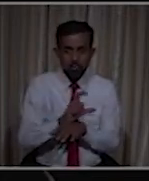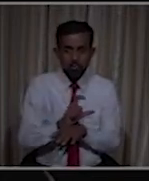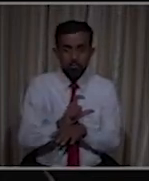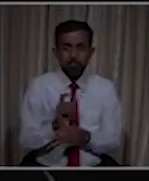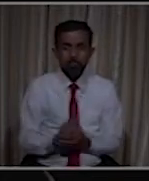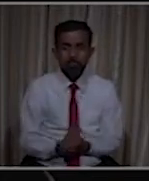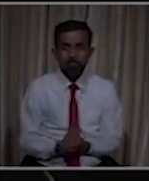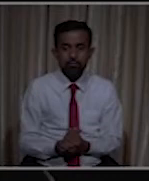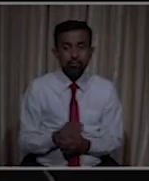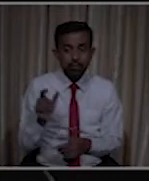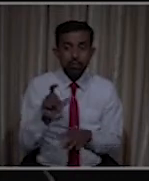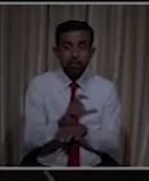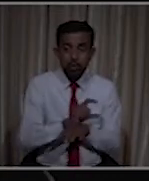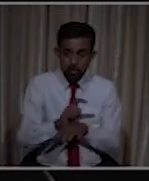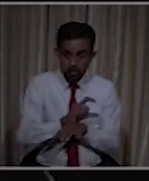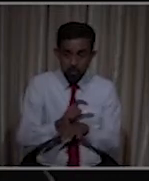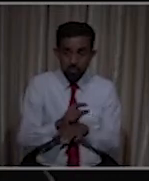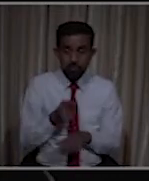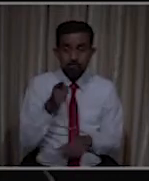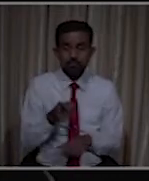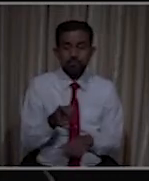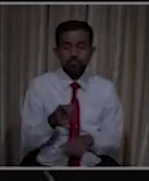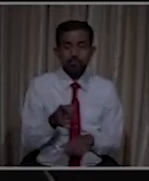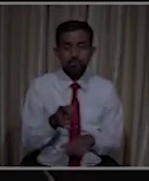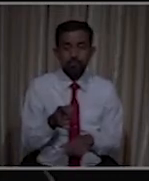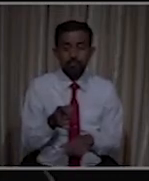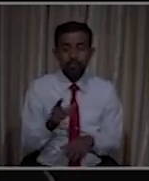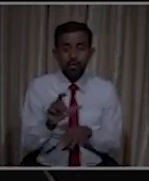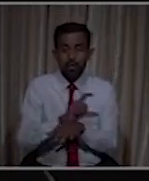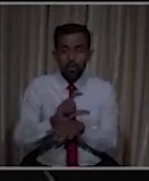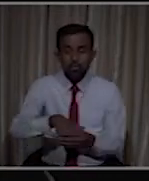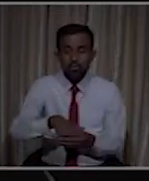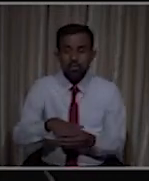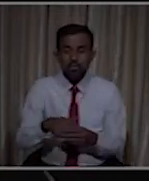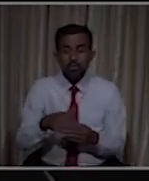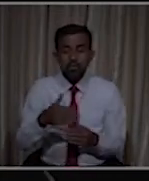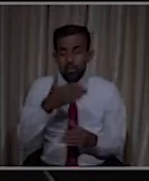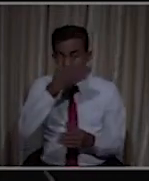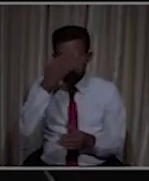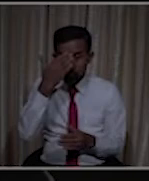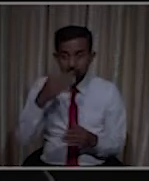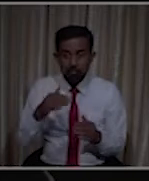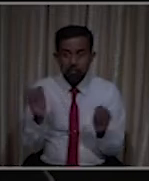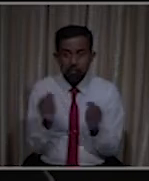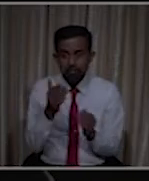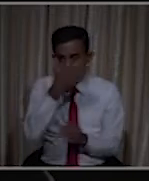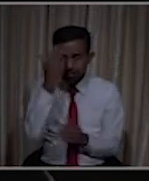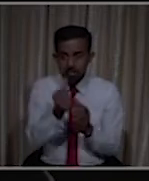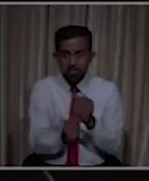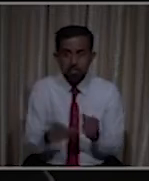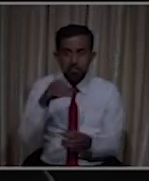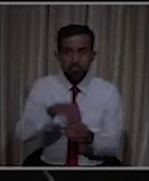commission did not have a single member from any minority community. It was packed all majority community